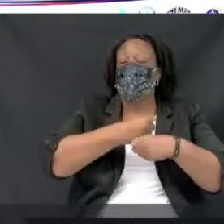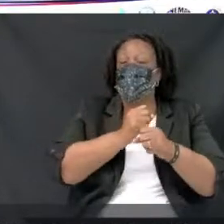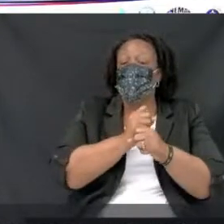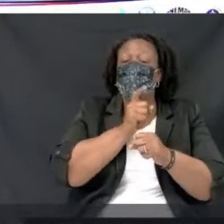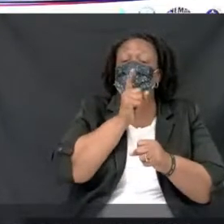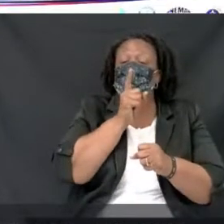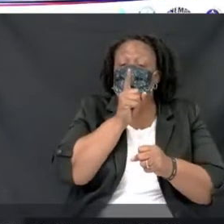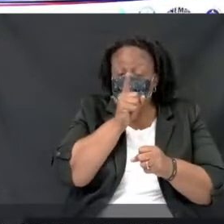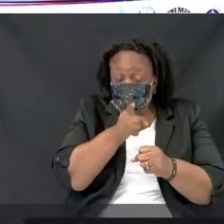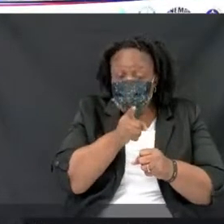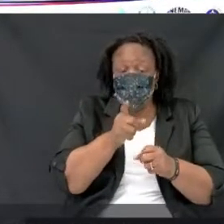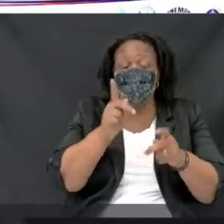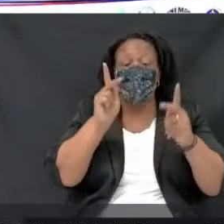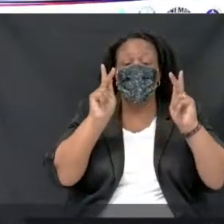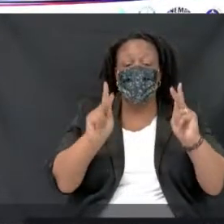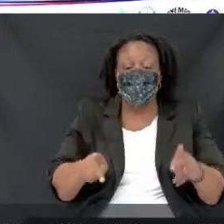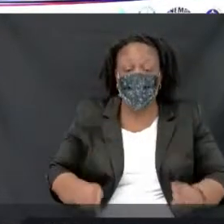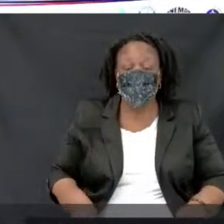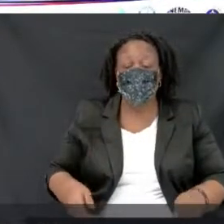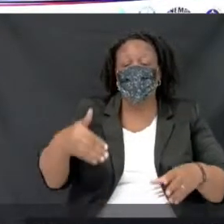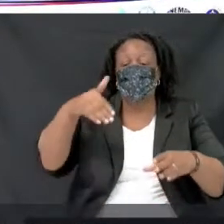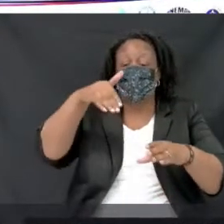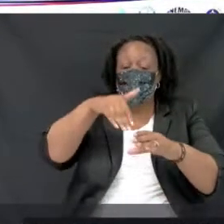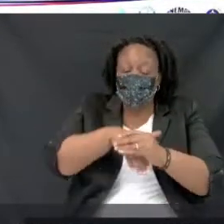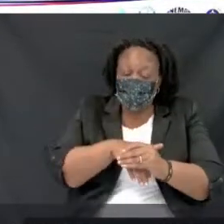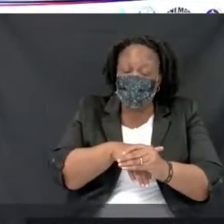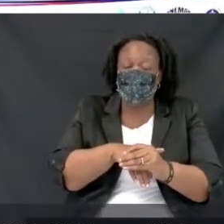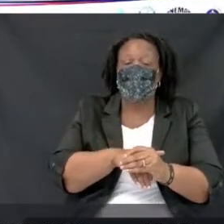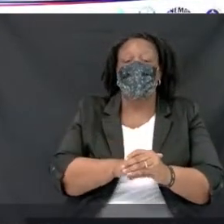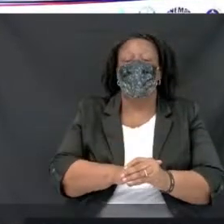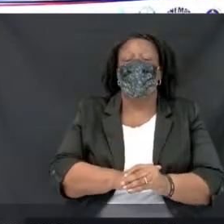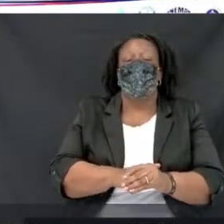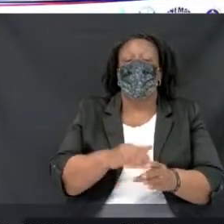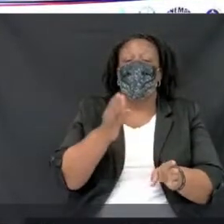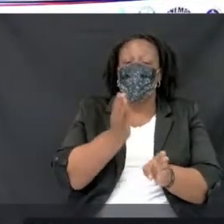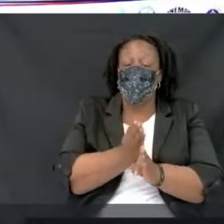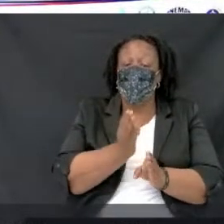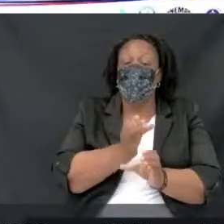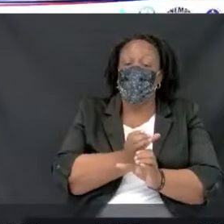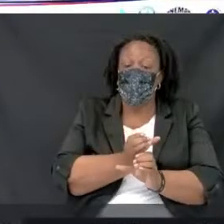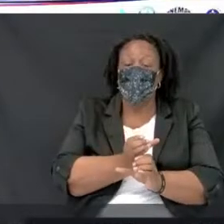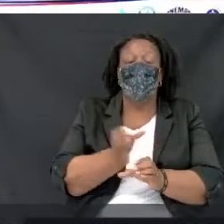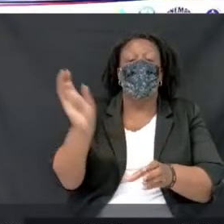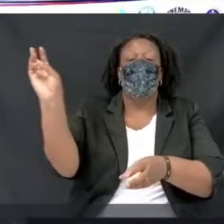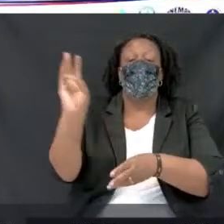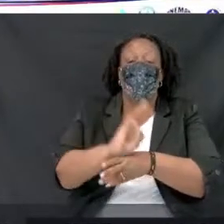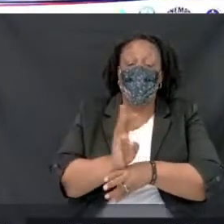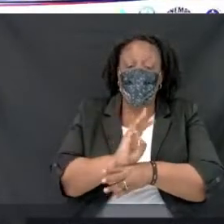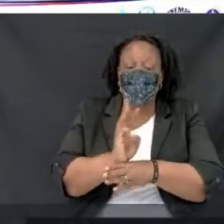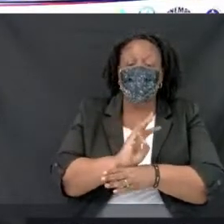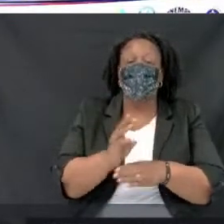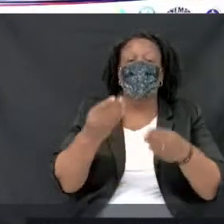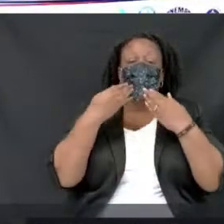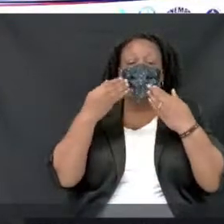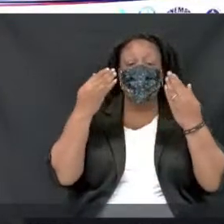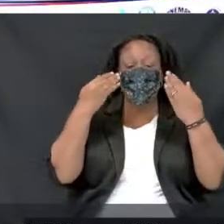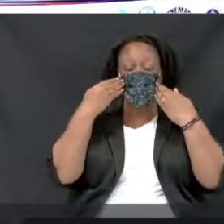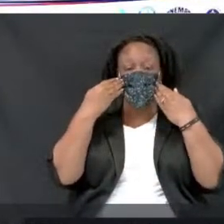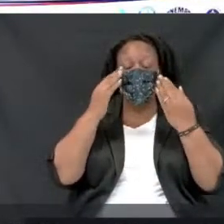otherwise, and even citizens, residents, persons working within these sectors and society wear the mask. Thank you.